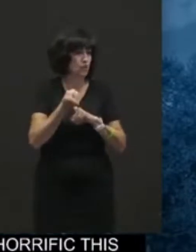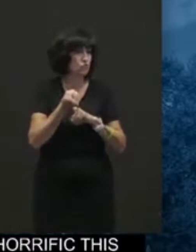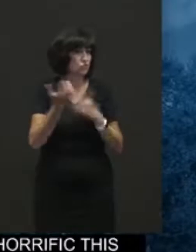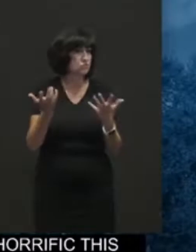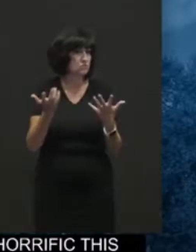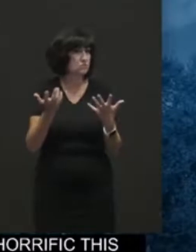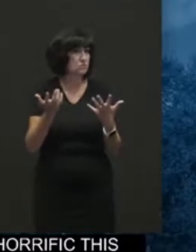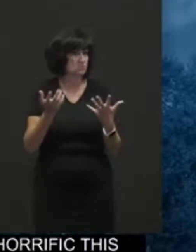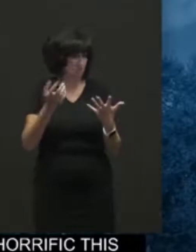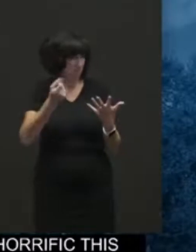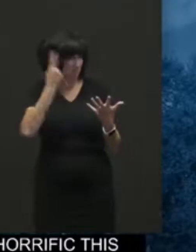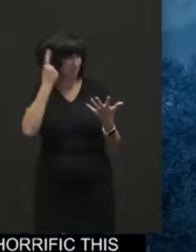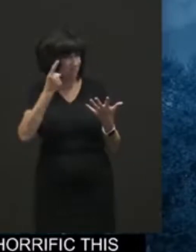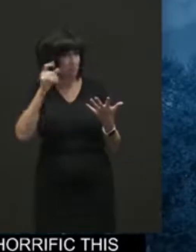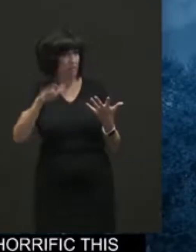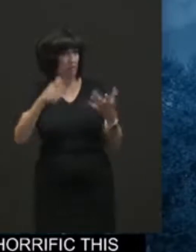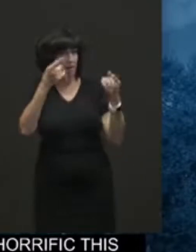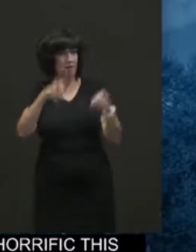culture of guns and